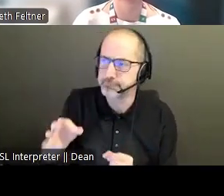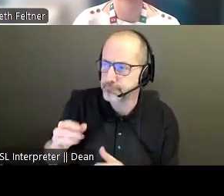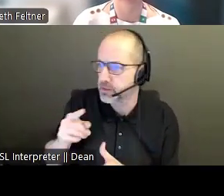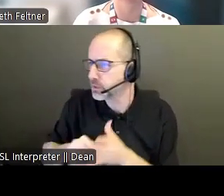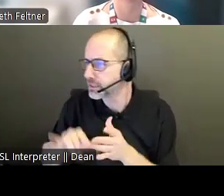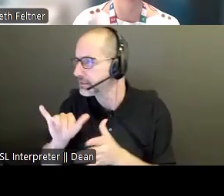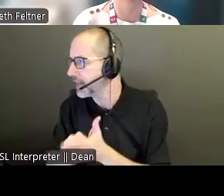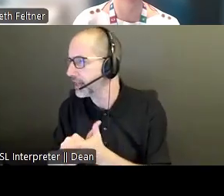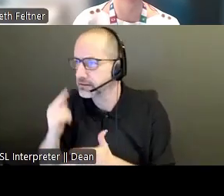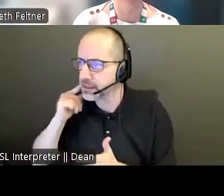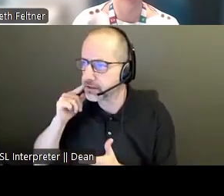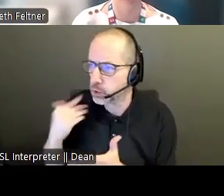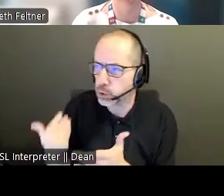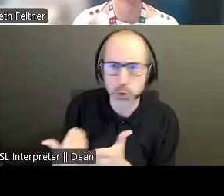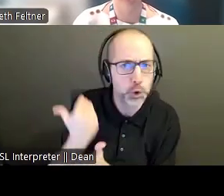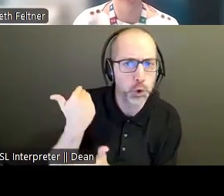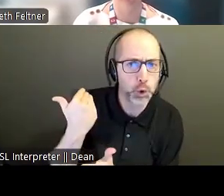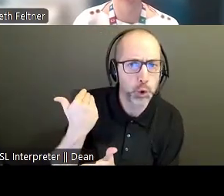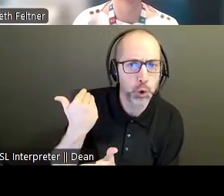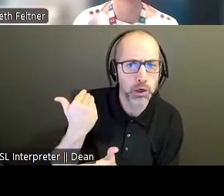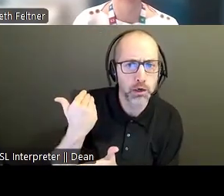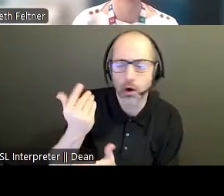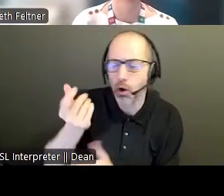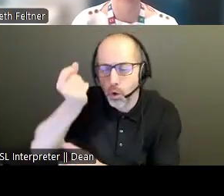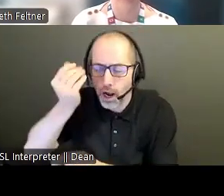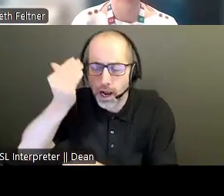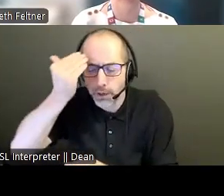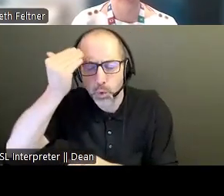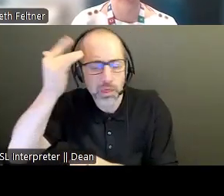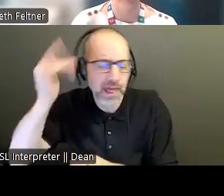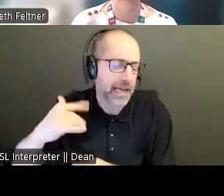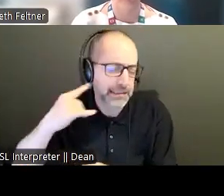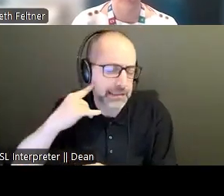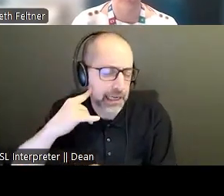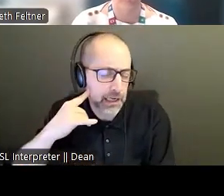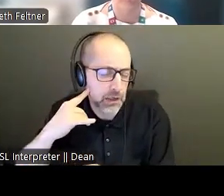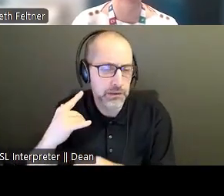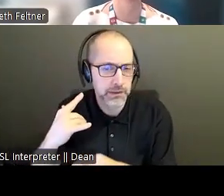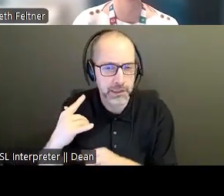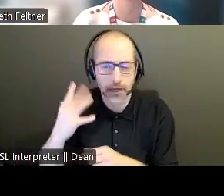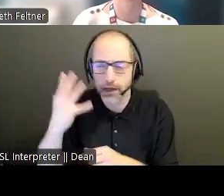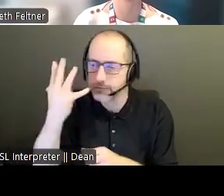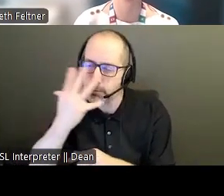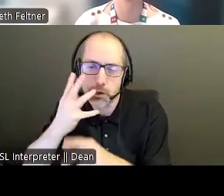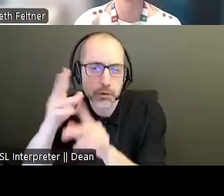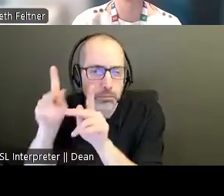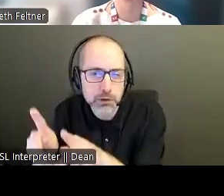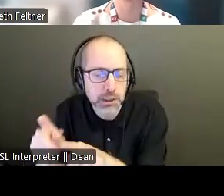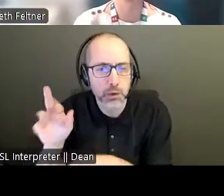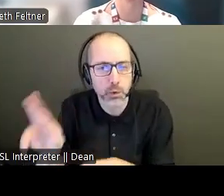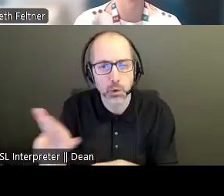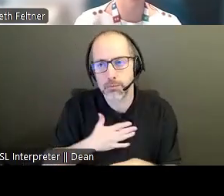sound? Is it someone I know speaking with me, or is it my favorite song is playing?